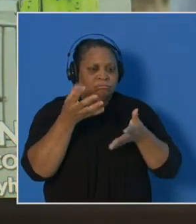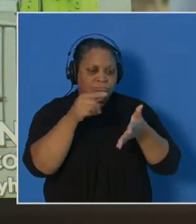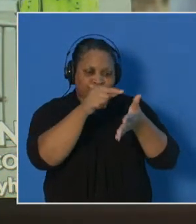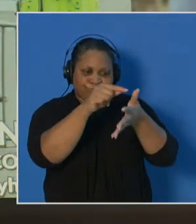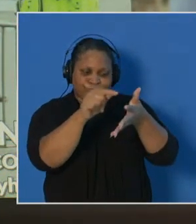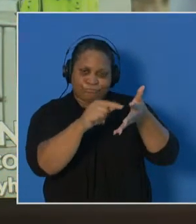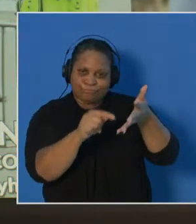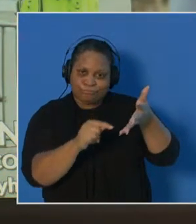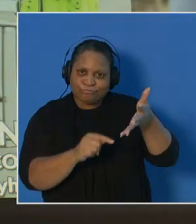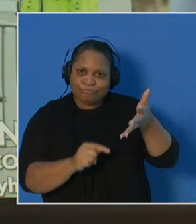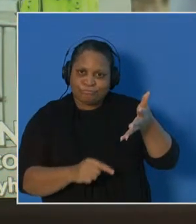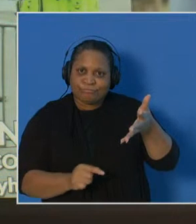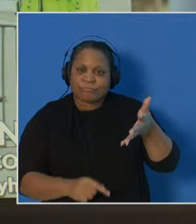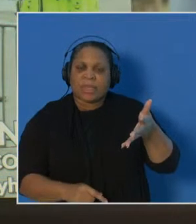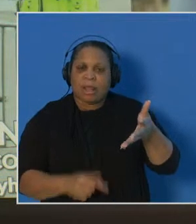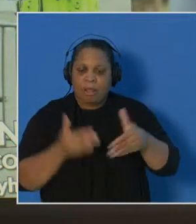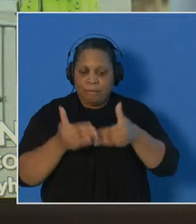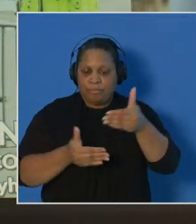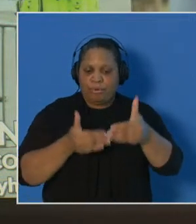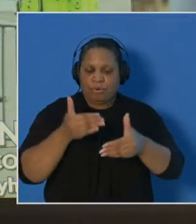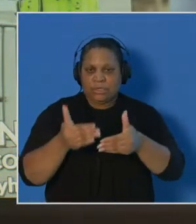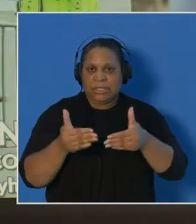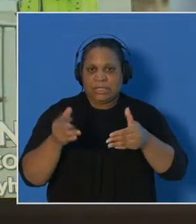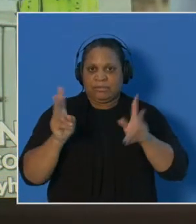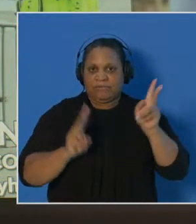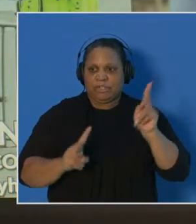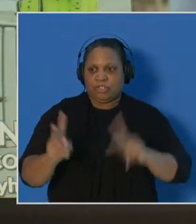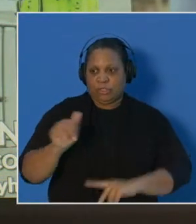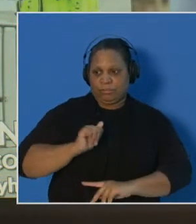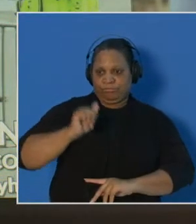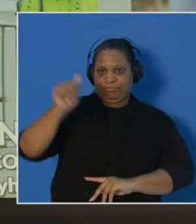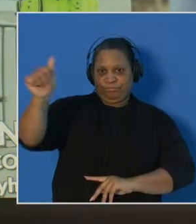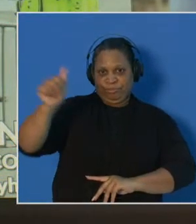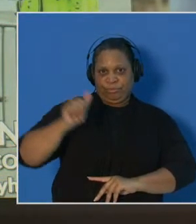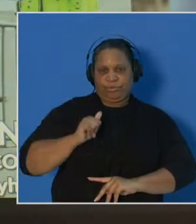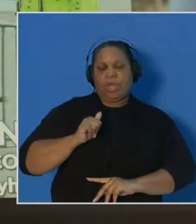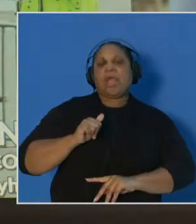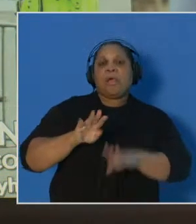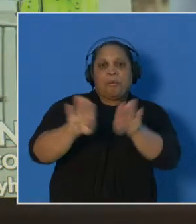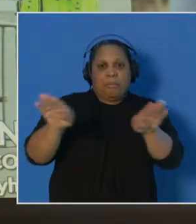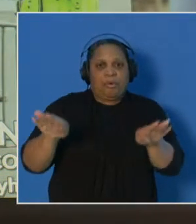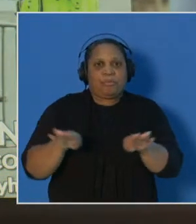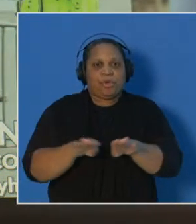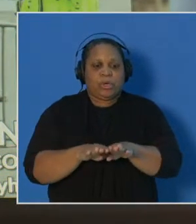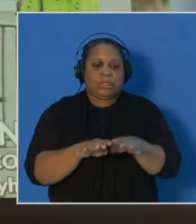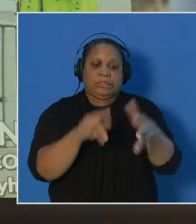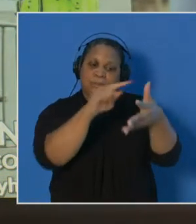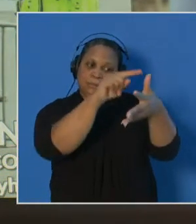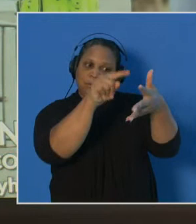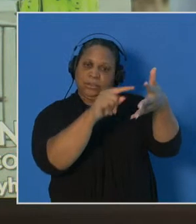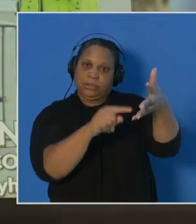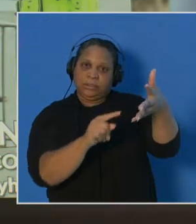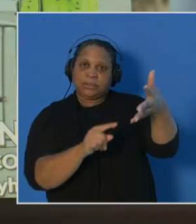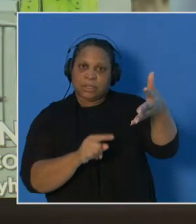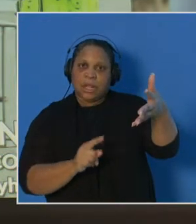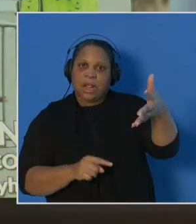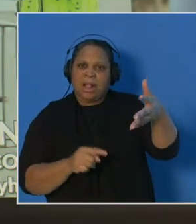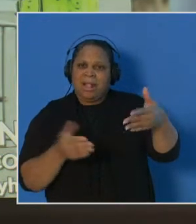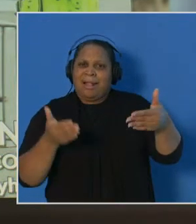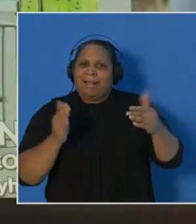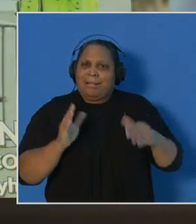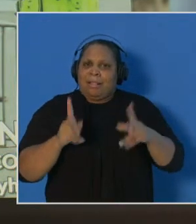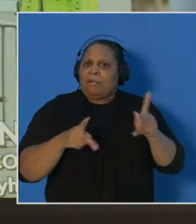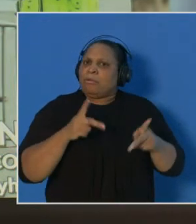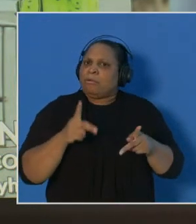process visitors will go through when traveling to and from Bermuda. This outline will allow travelers to